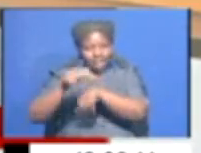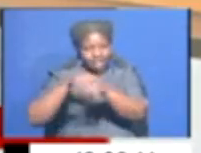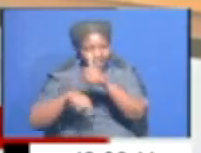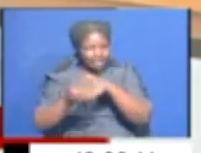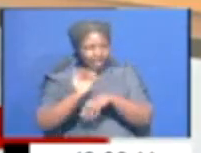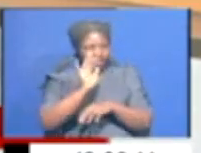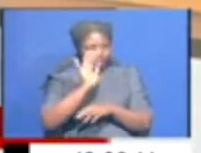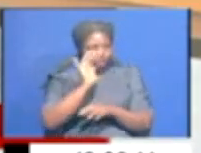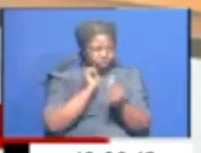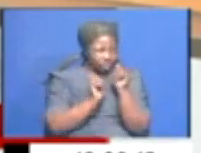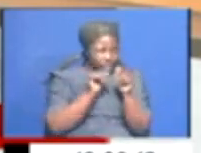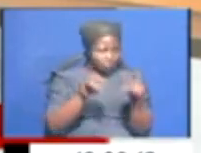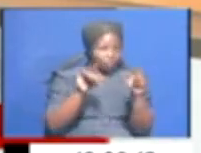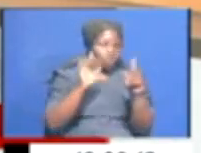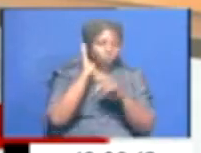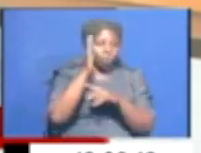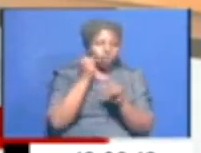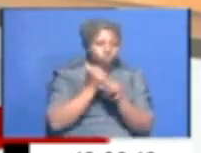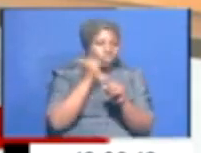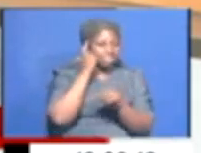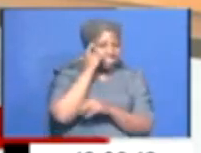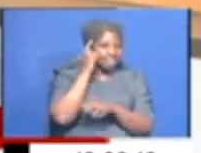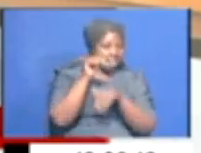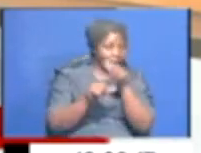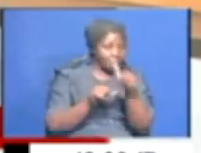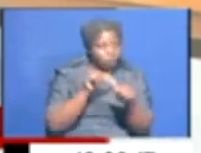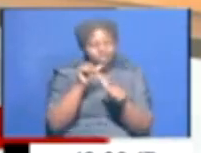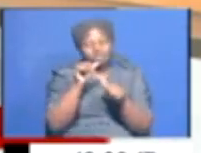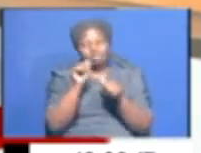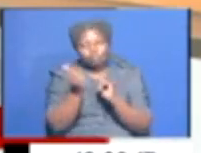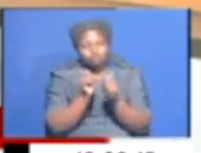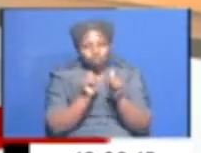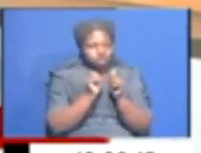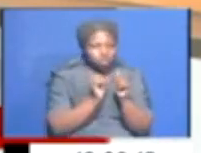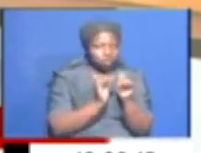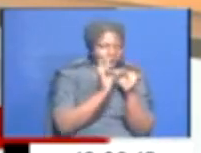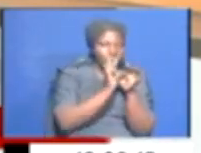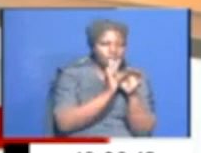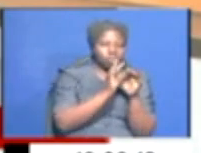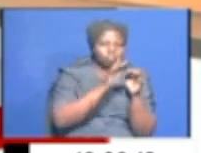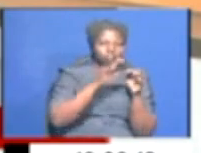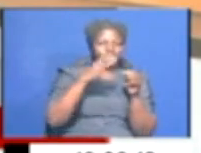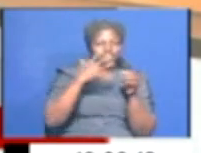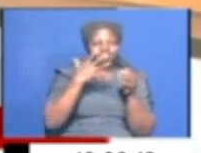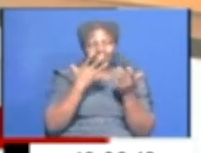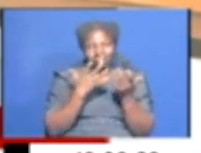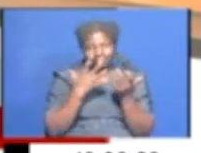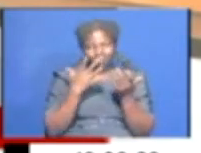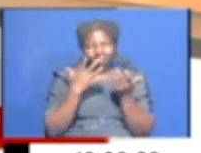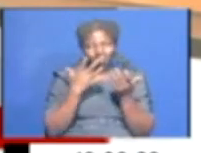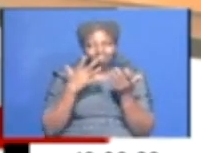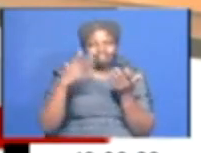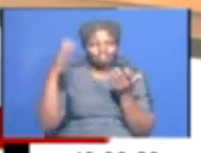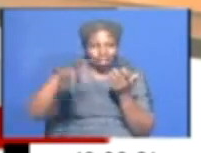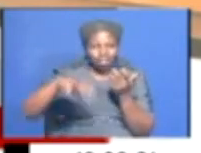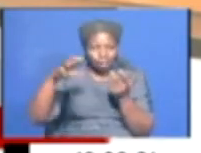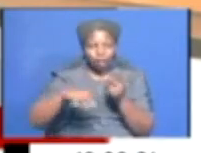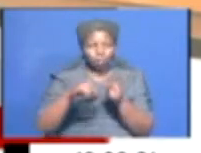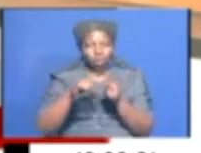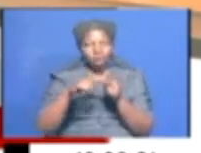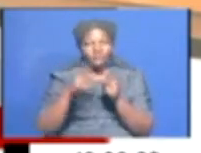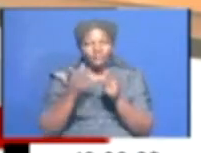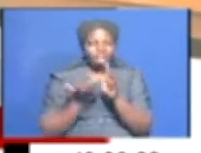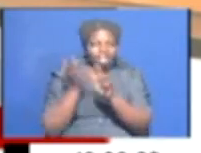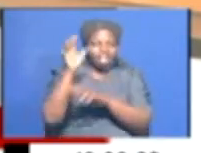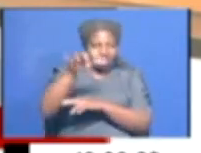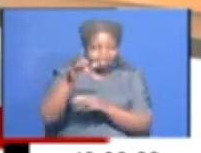that is a crossbreed of handball, netball, basketball. I mean, once you get them all across and you integrate them, you come